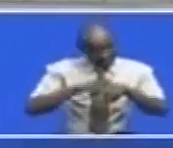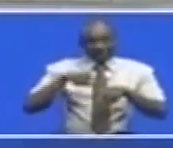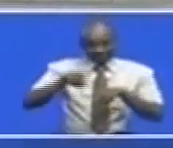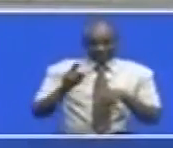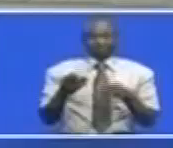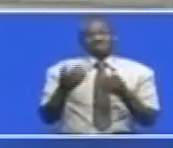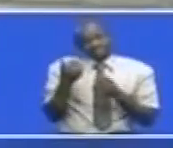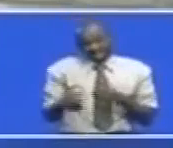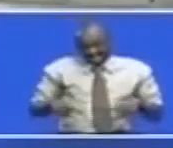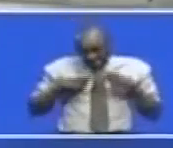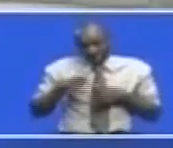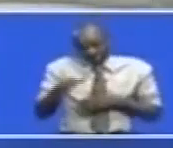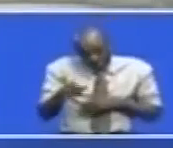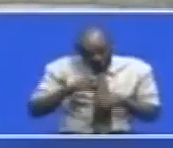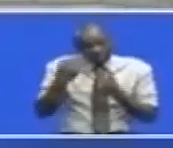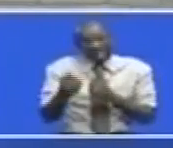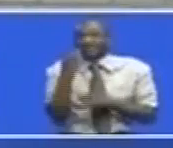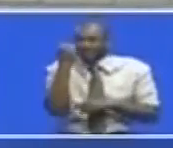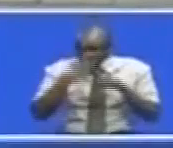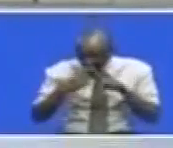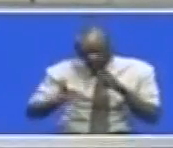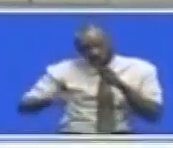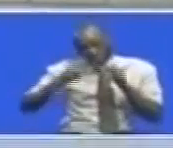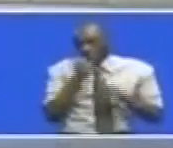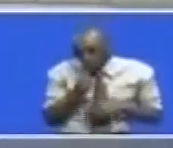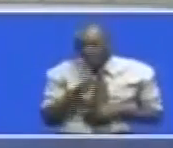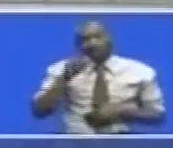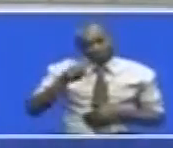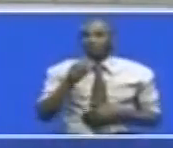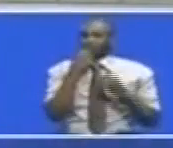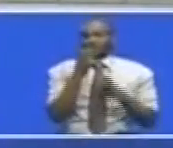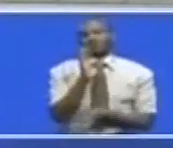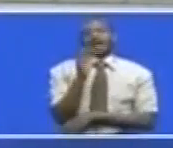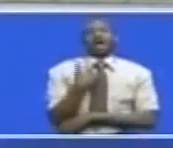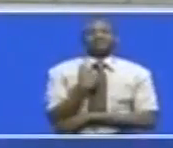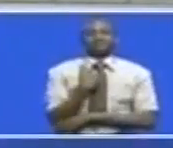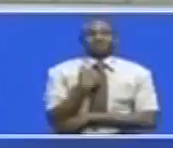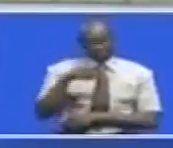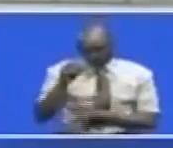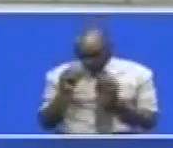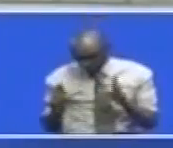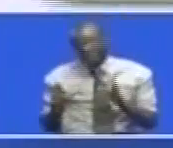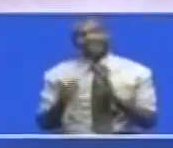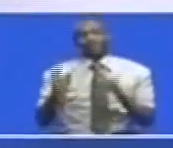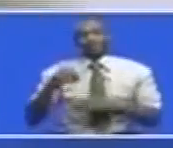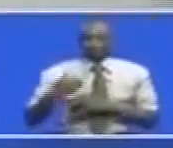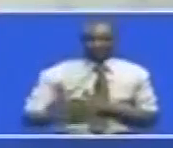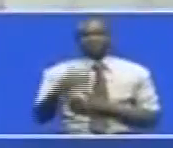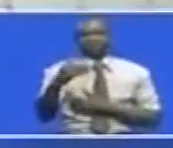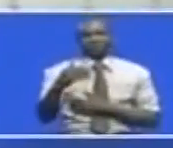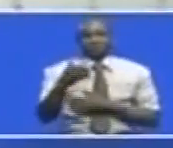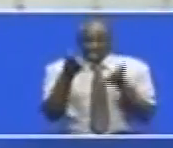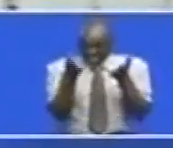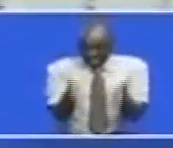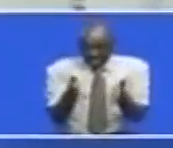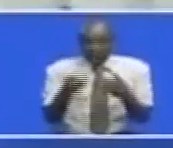of their children's life until at least the child is 5 years old, where they are, we say that they are okay going forward. So